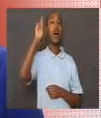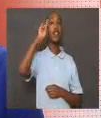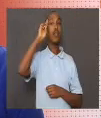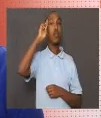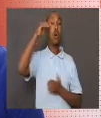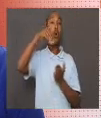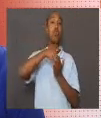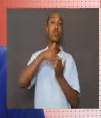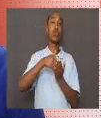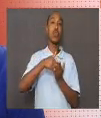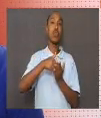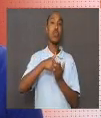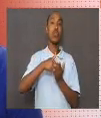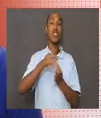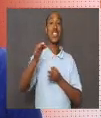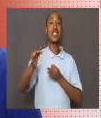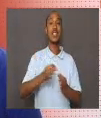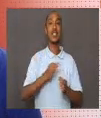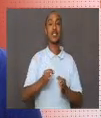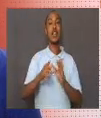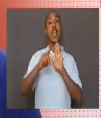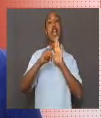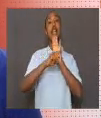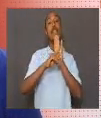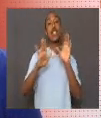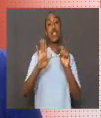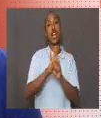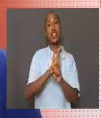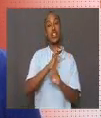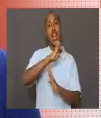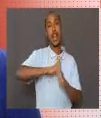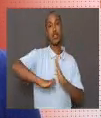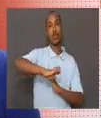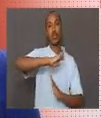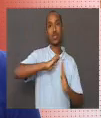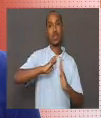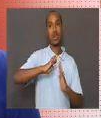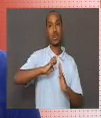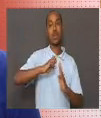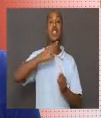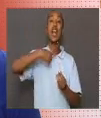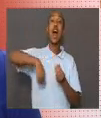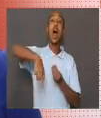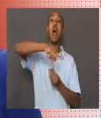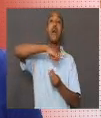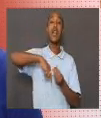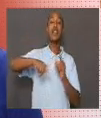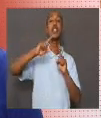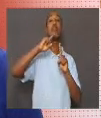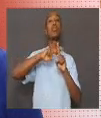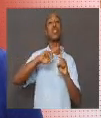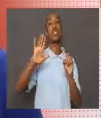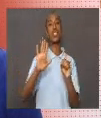Rutherford also suggested that negatively charged electrons surrounding the